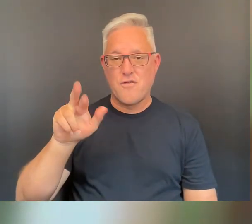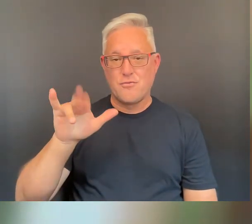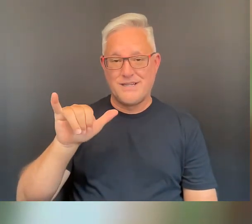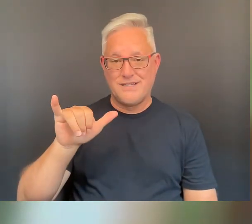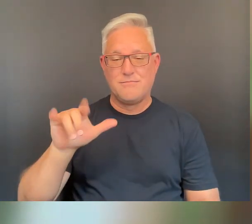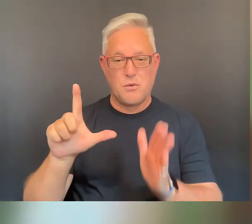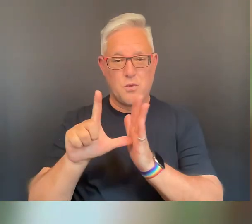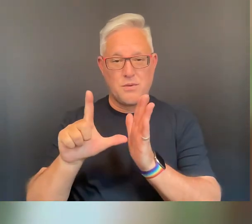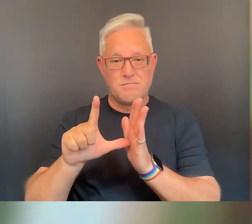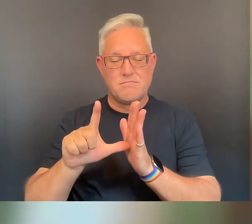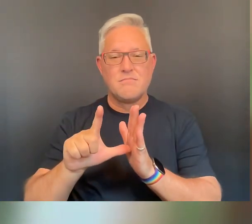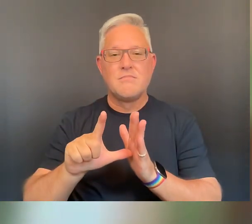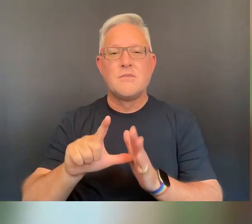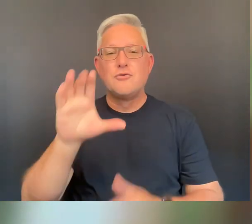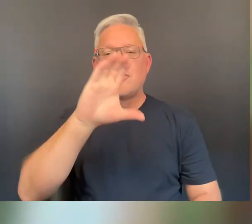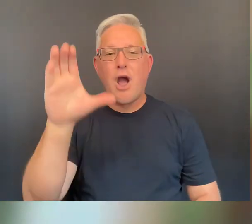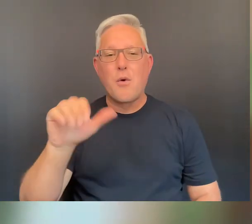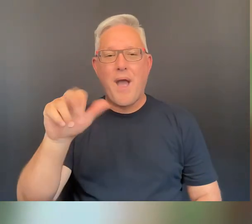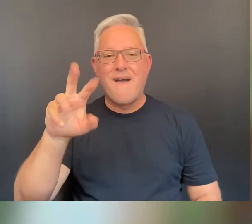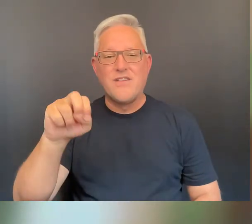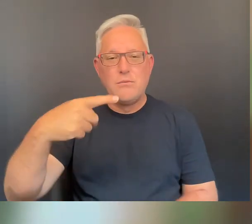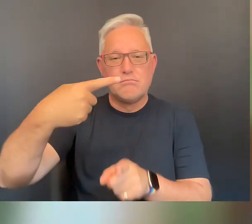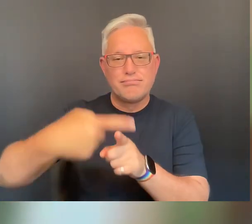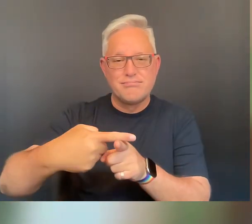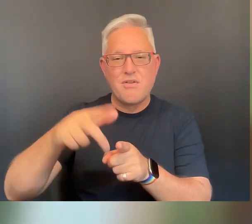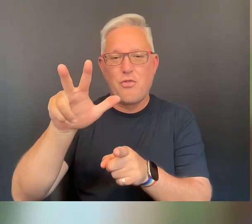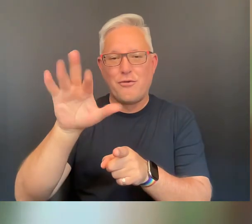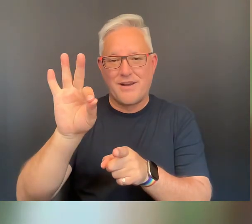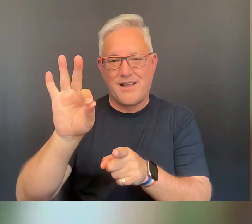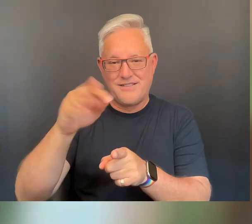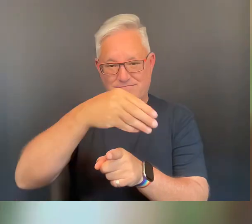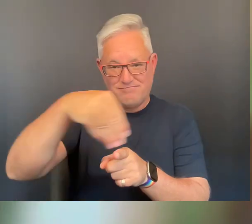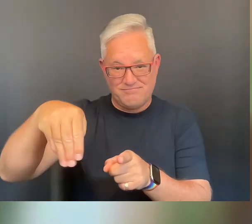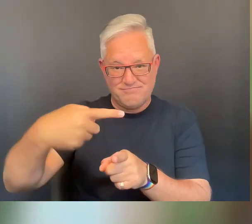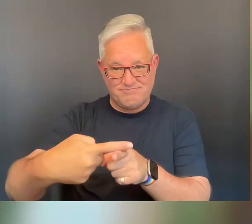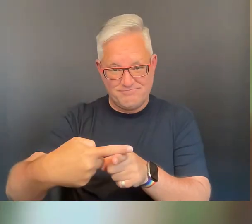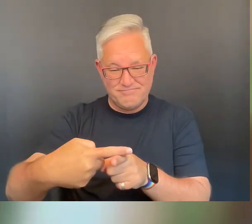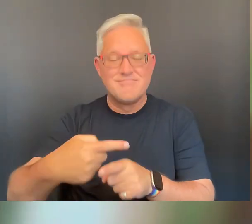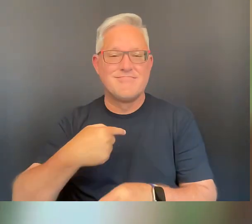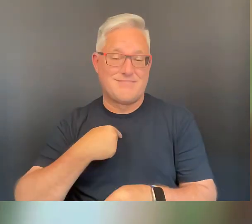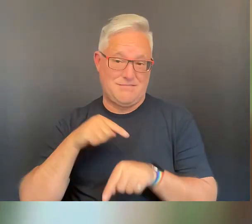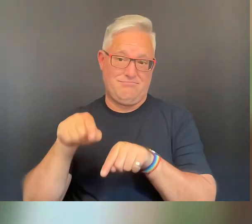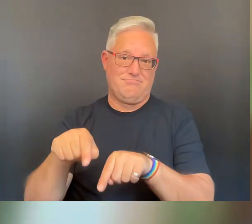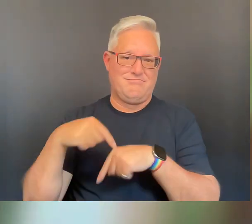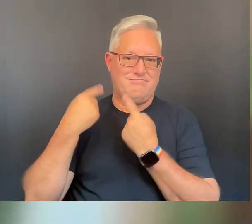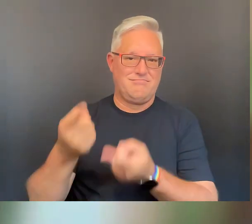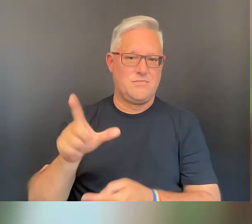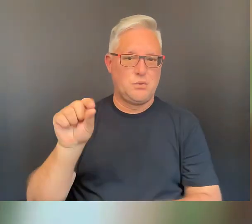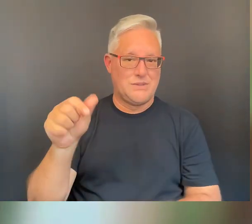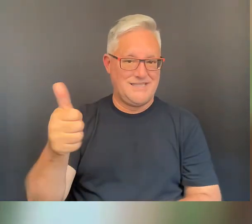Lutheran, 39th in Chicago. I've been there since 2010,